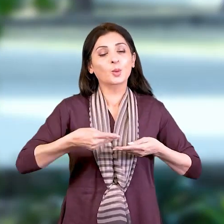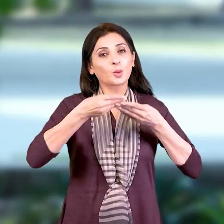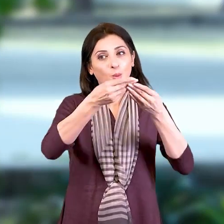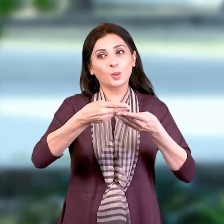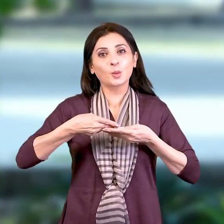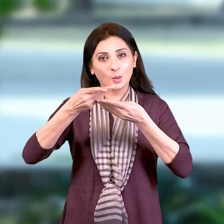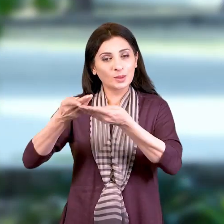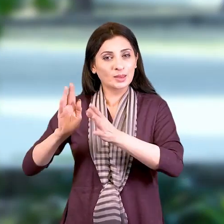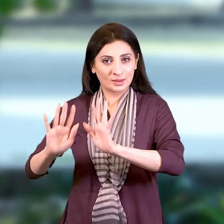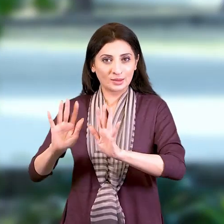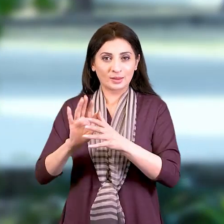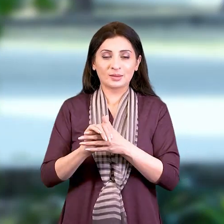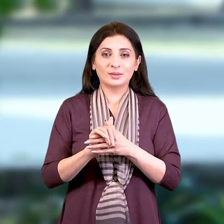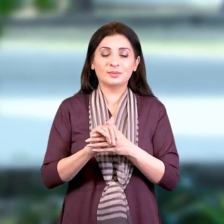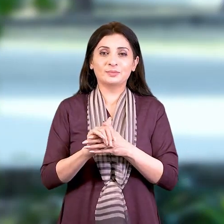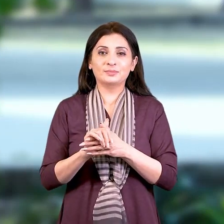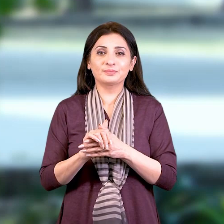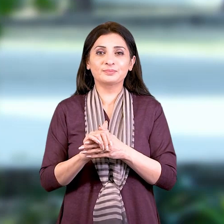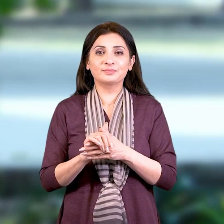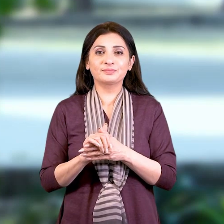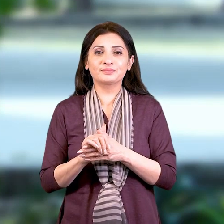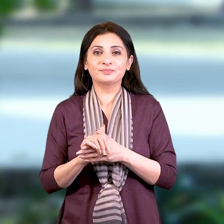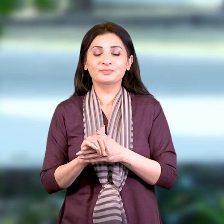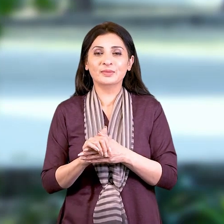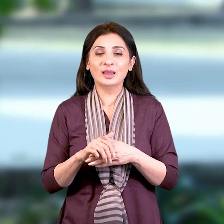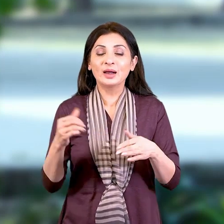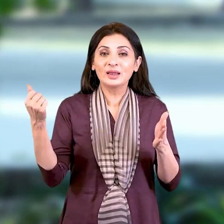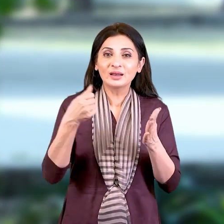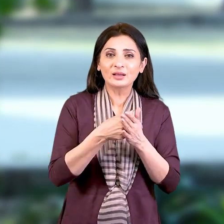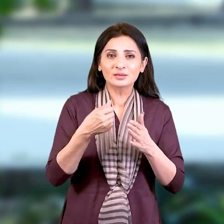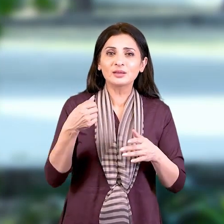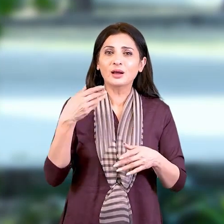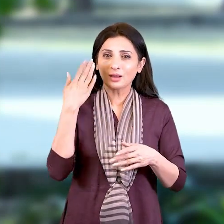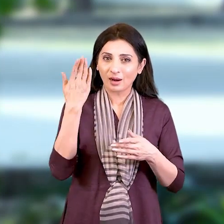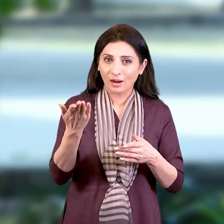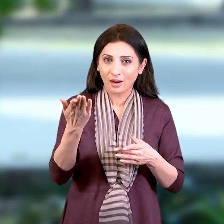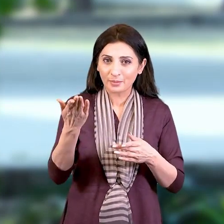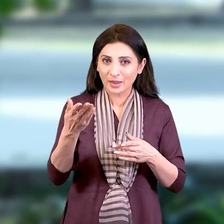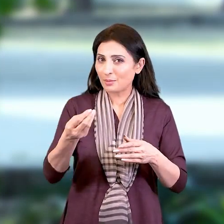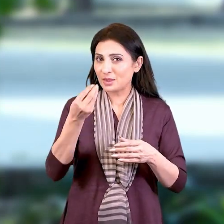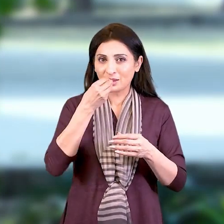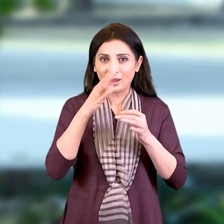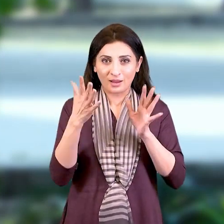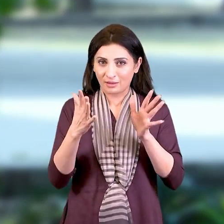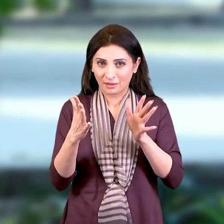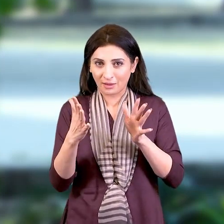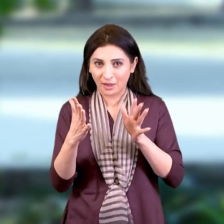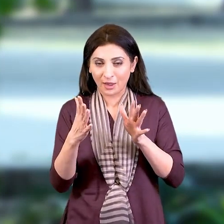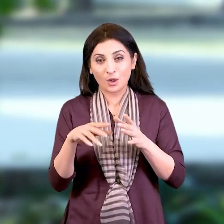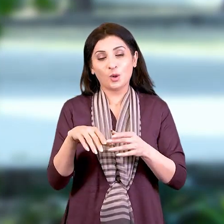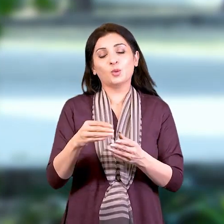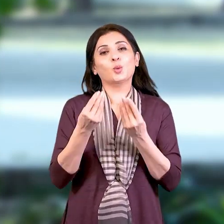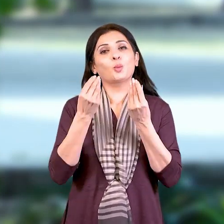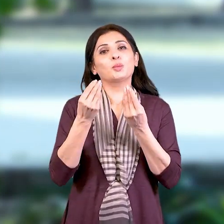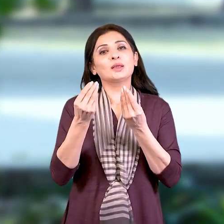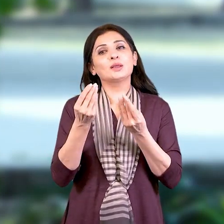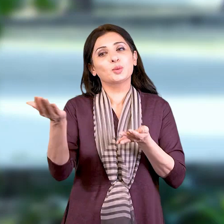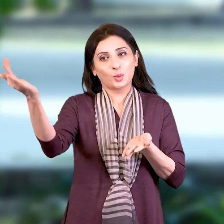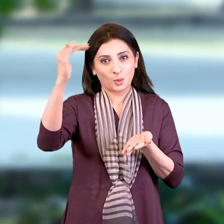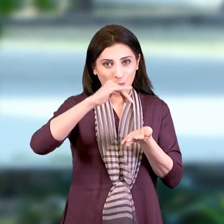that area. Lastly, if you haven't tried Ricky's yet, I would suggest that you give it a